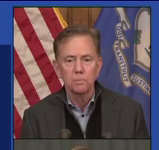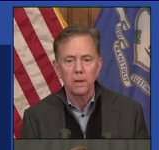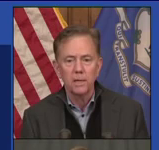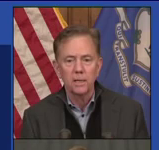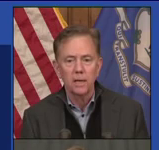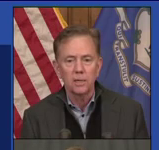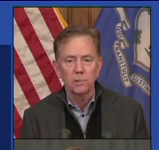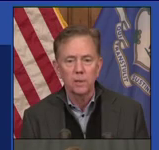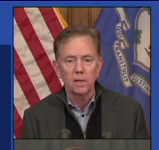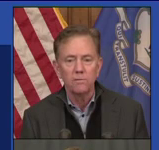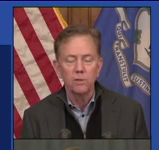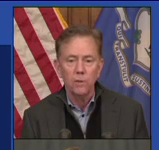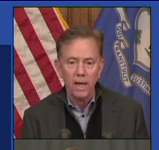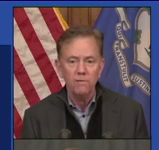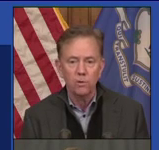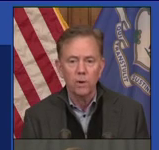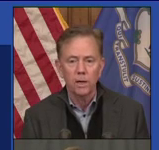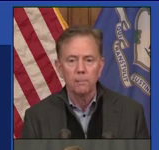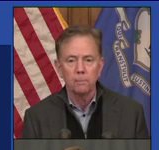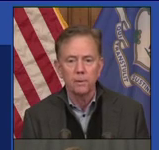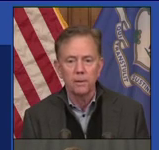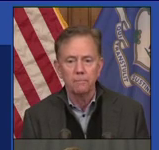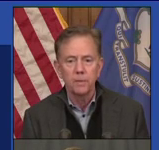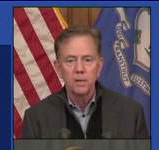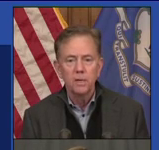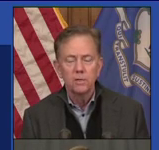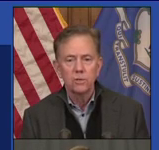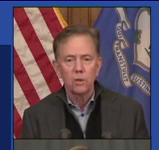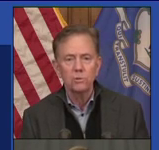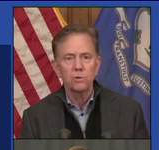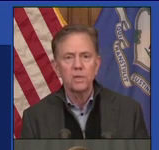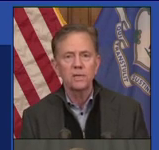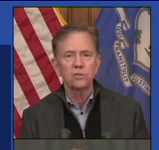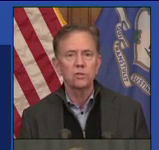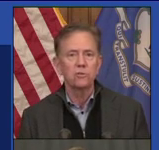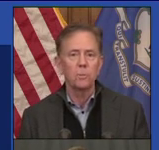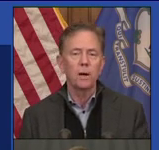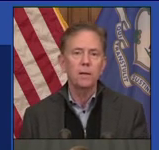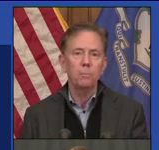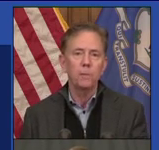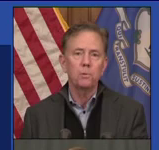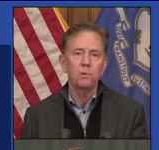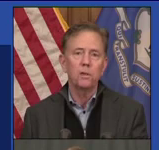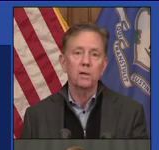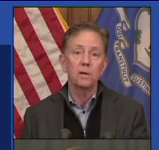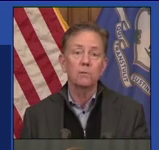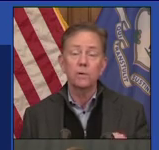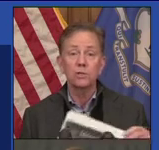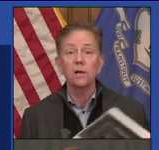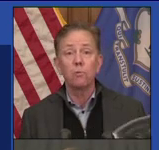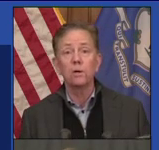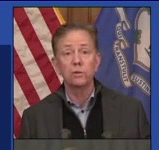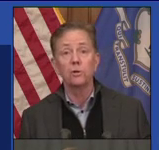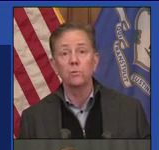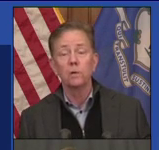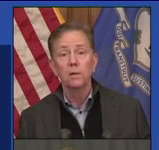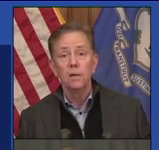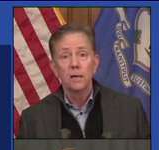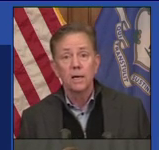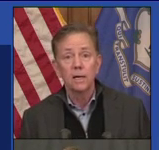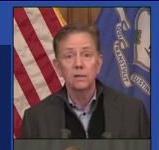one-day spike, I'd like to believe. And New Haven went up. So those are things just to remind people that we still have work to